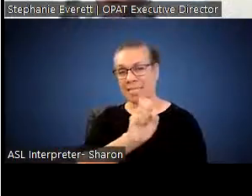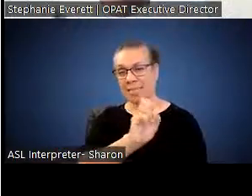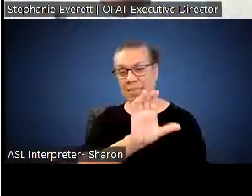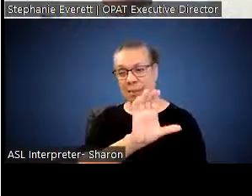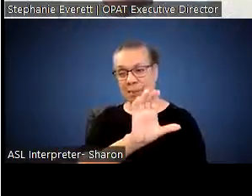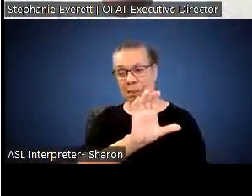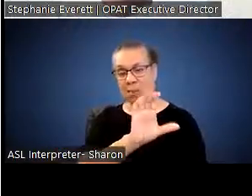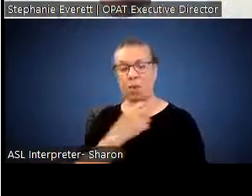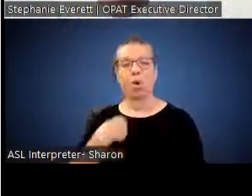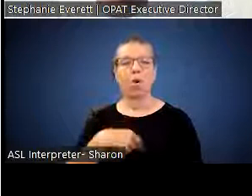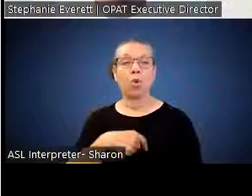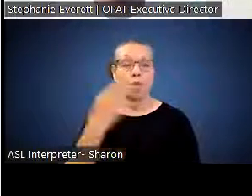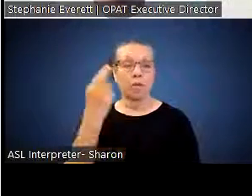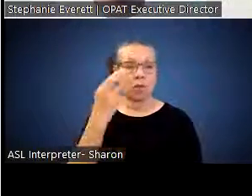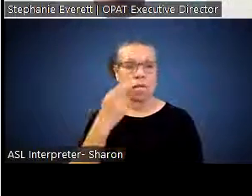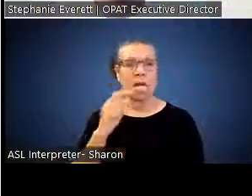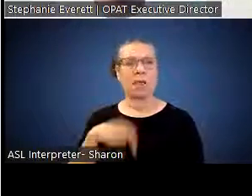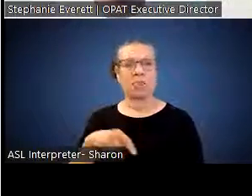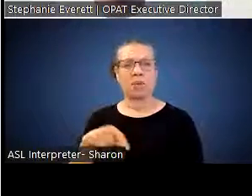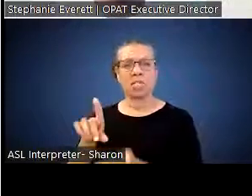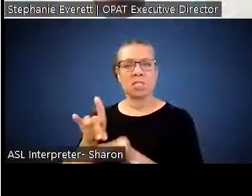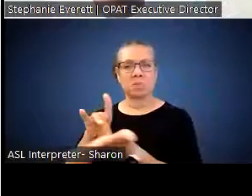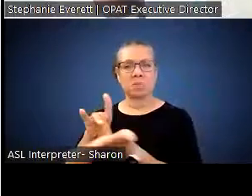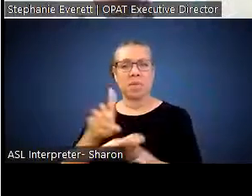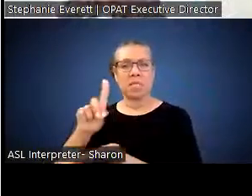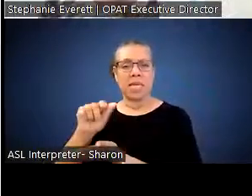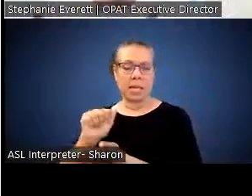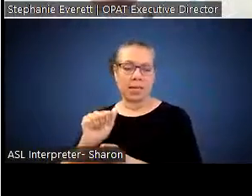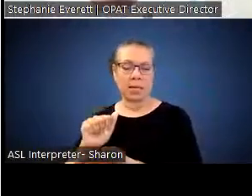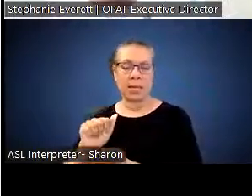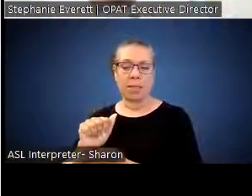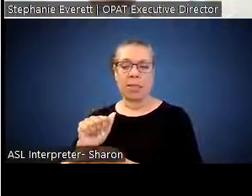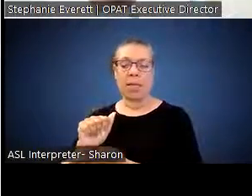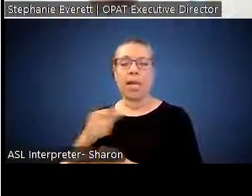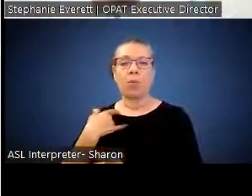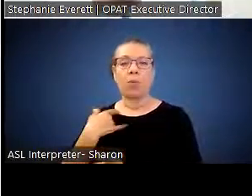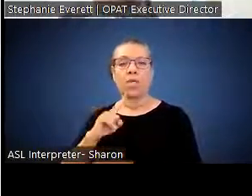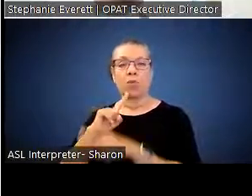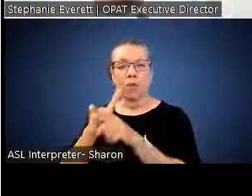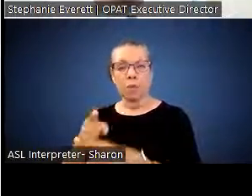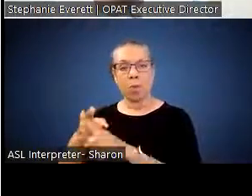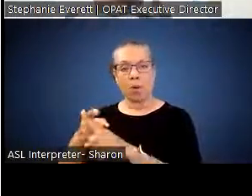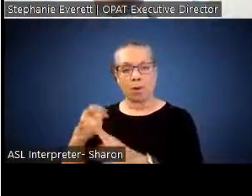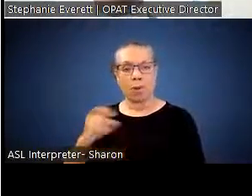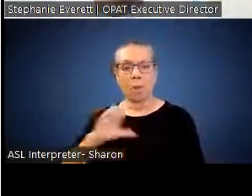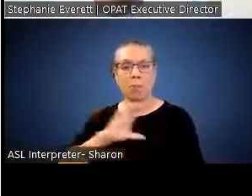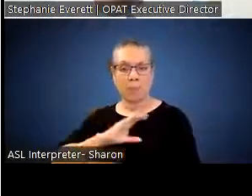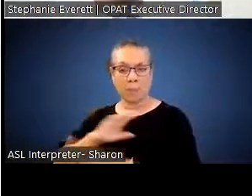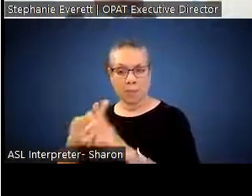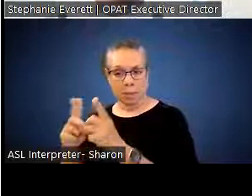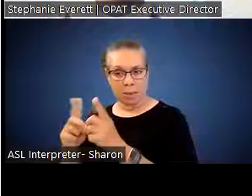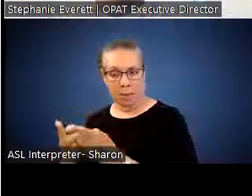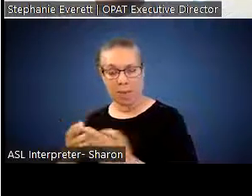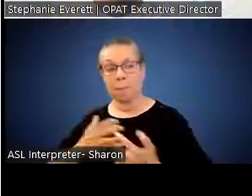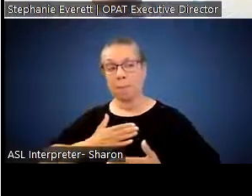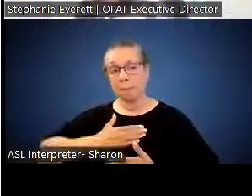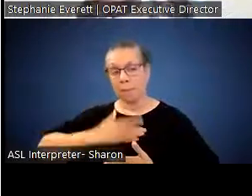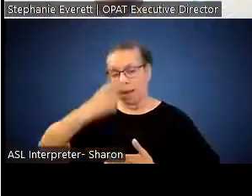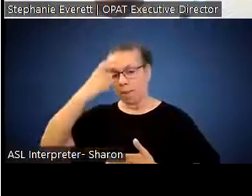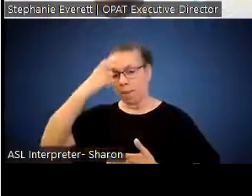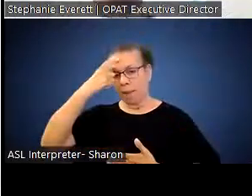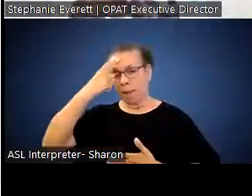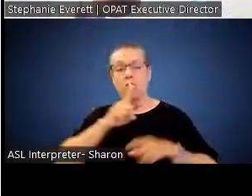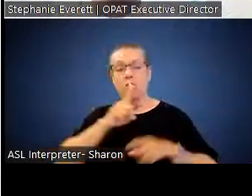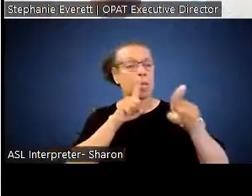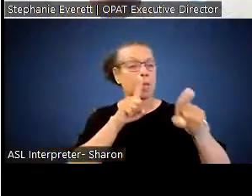that while we can get this data from BPD and just report on it, I am of the mindset that reporting data without